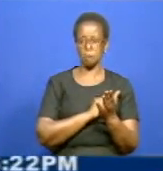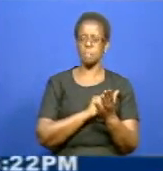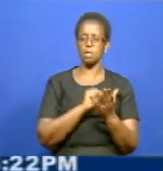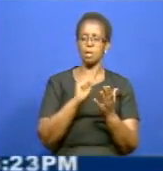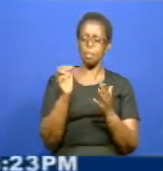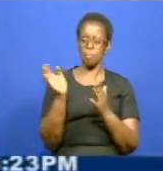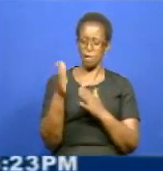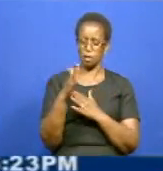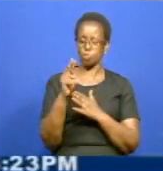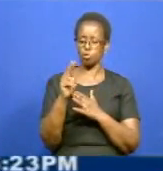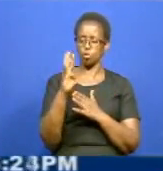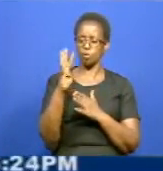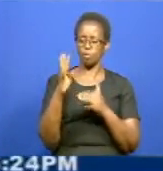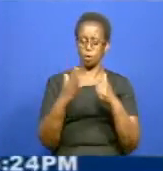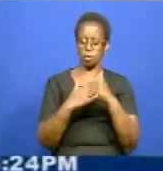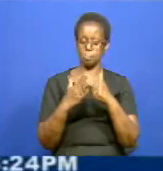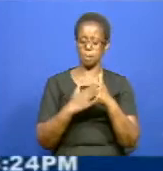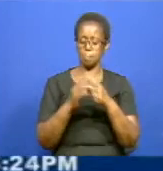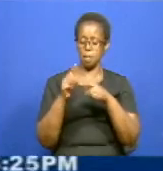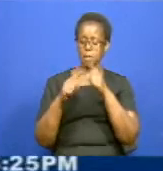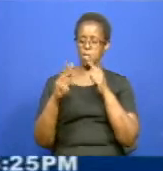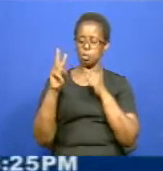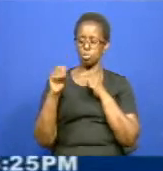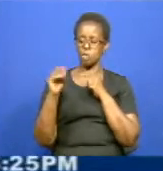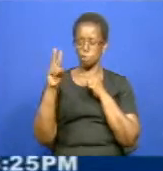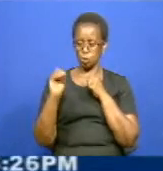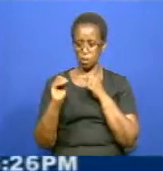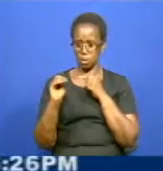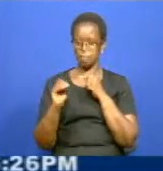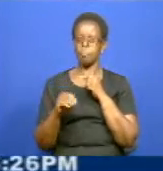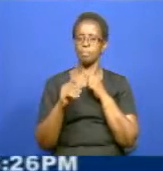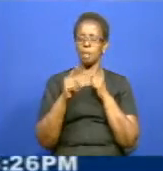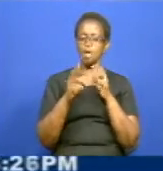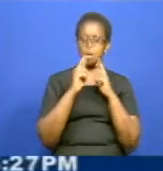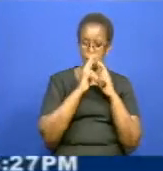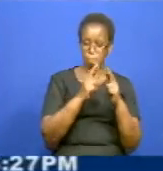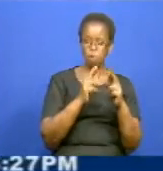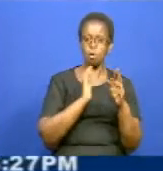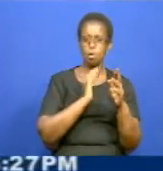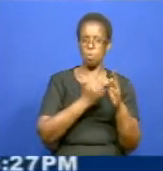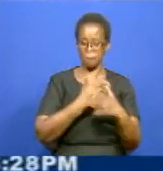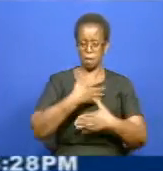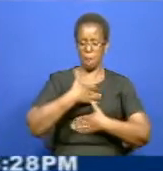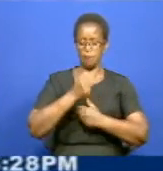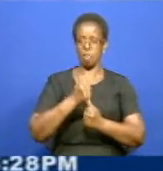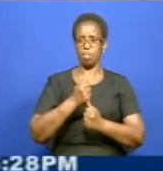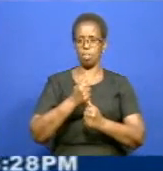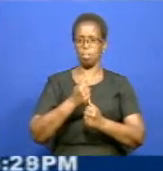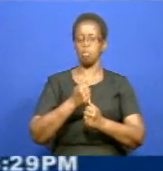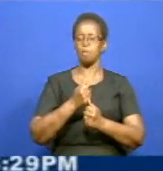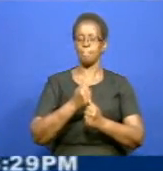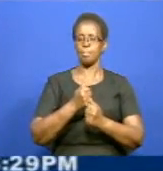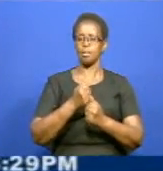September, 2020. The report on the Standing Committee on Health on its